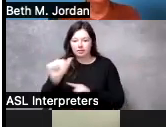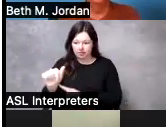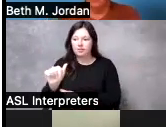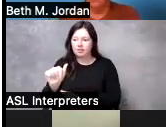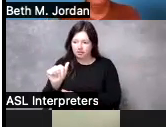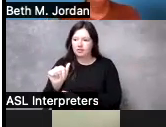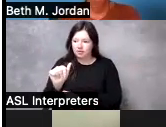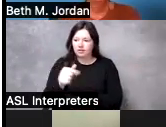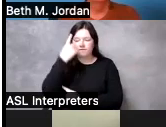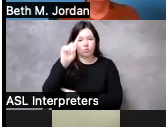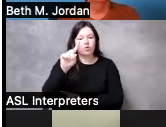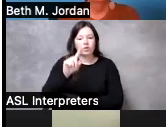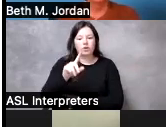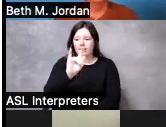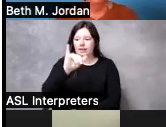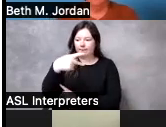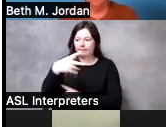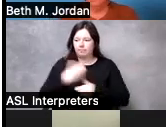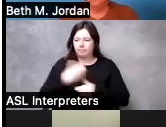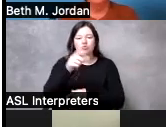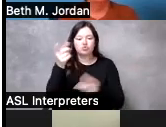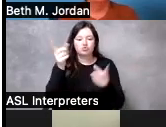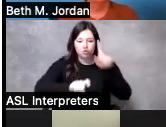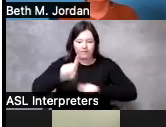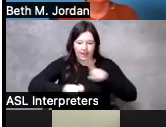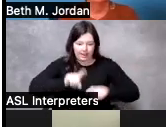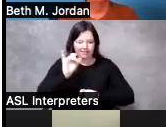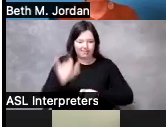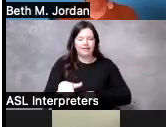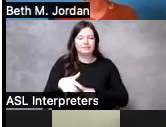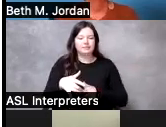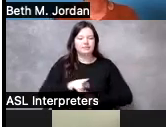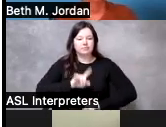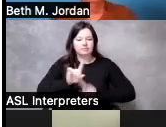Prevention, or KIP survey, as we call it, which is administered